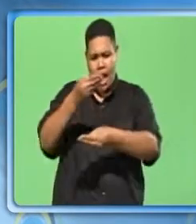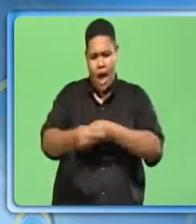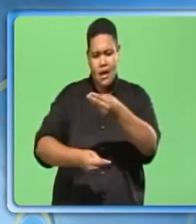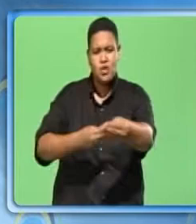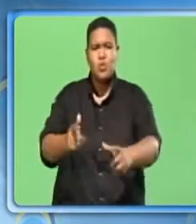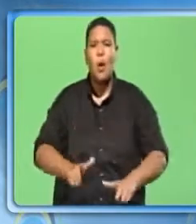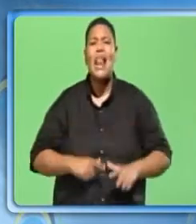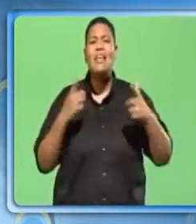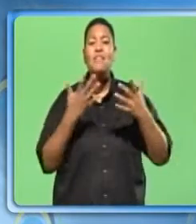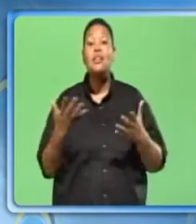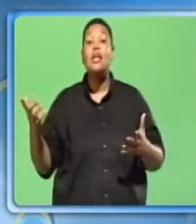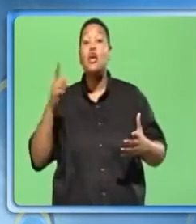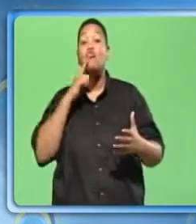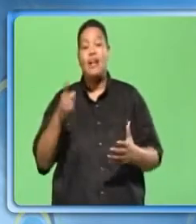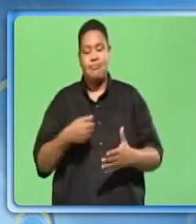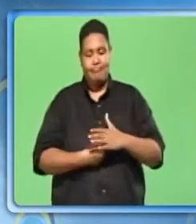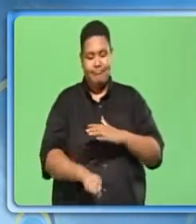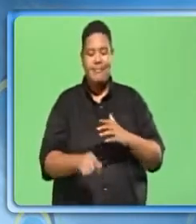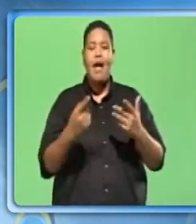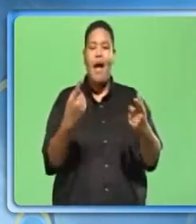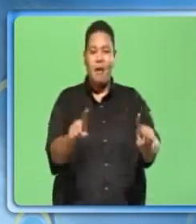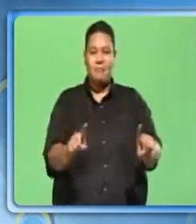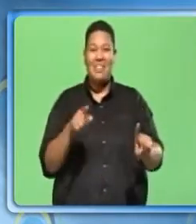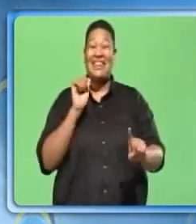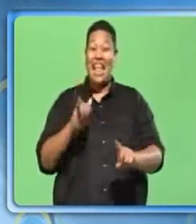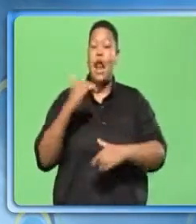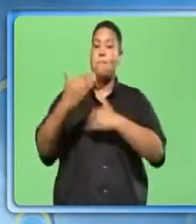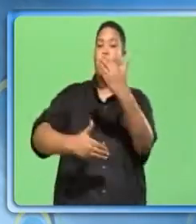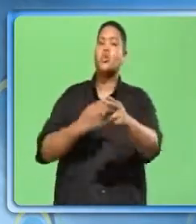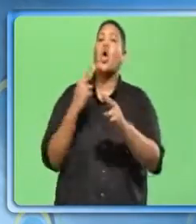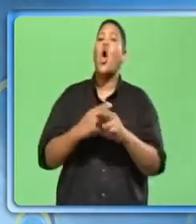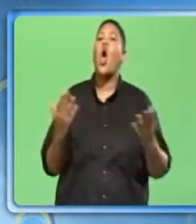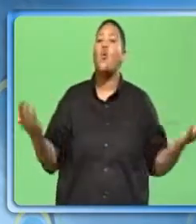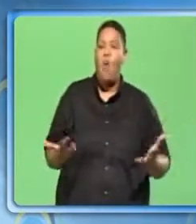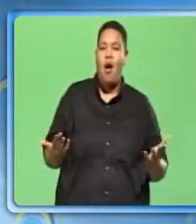organism's offspring is carried out. This process is called